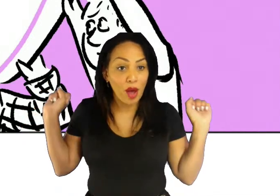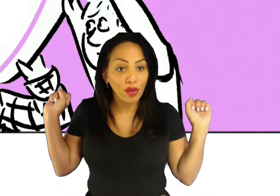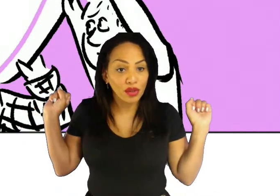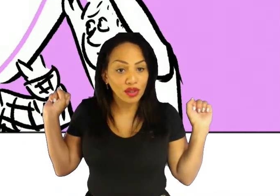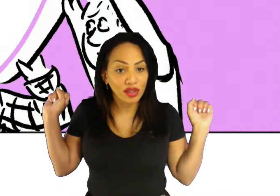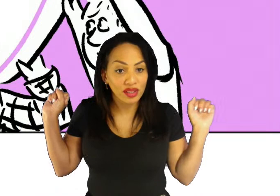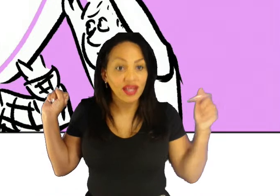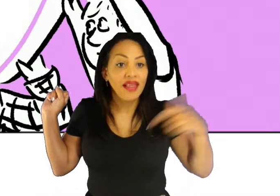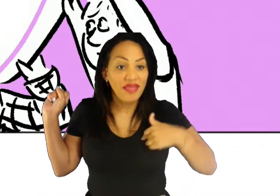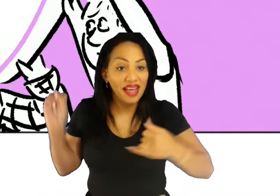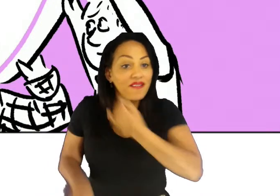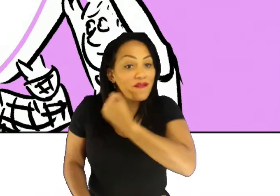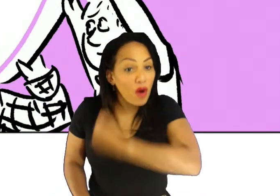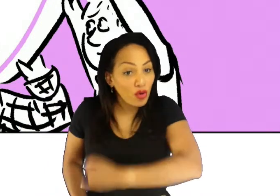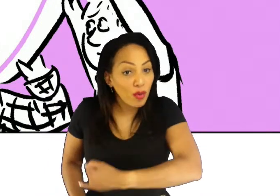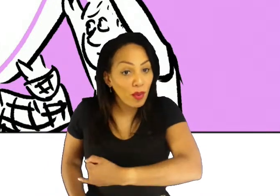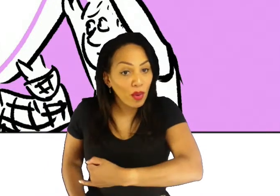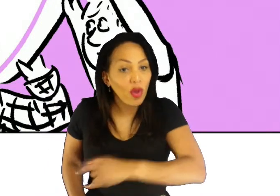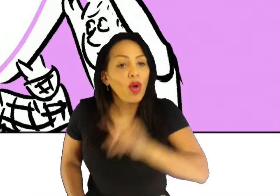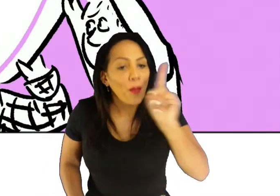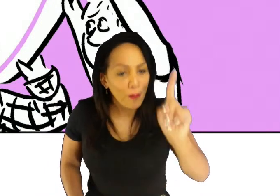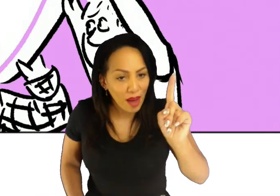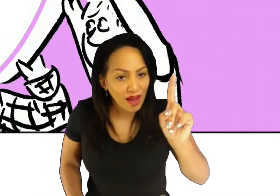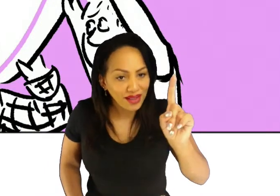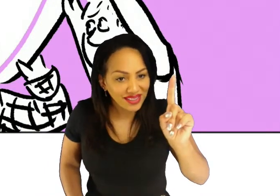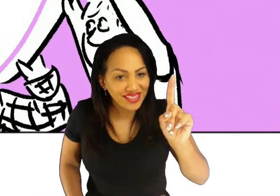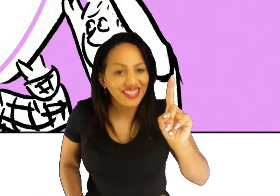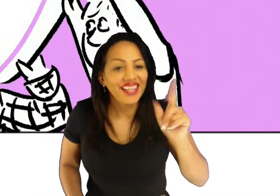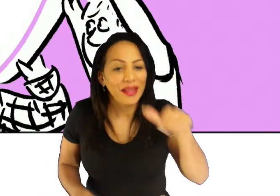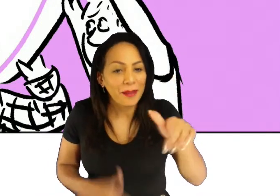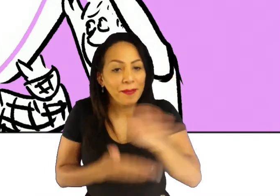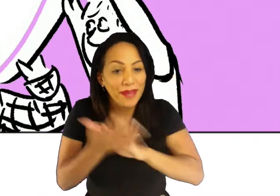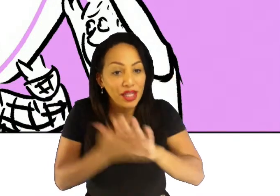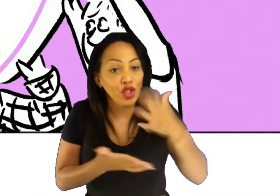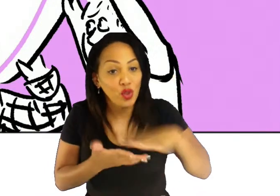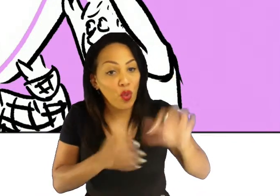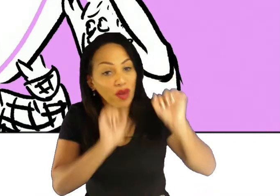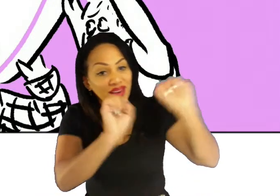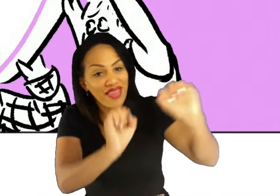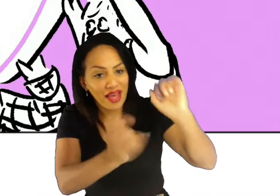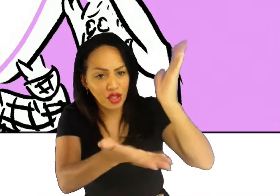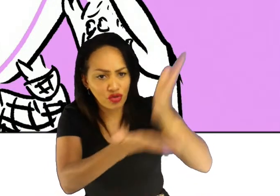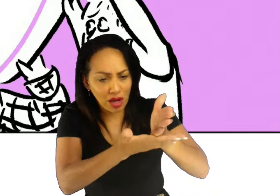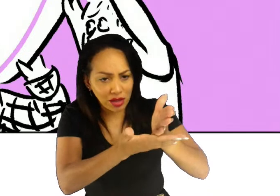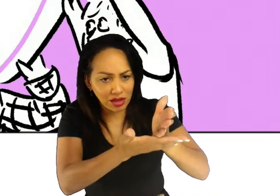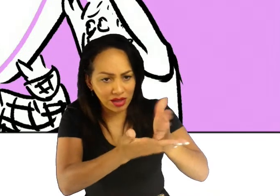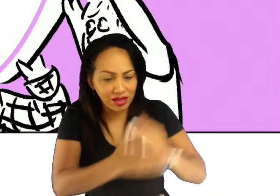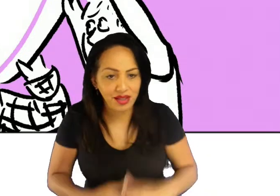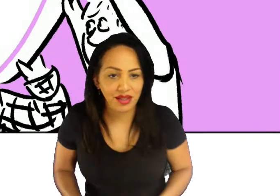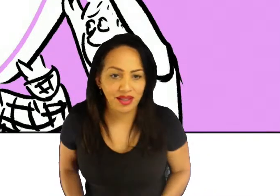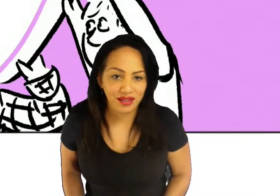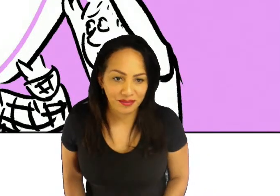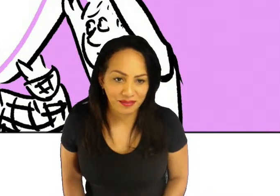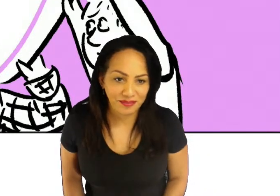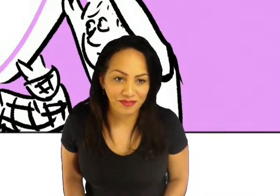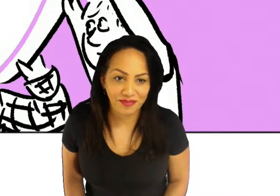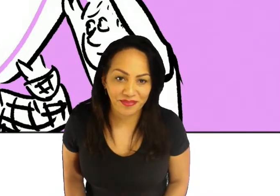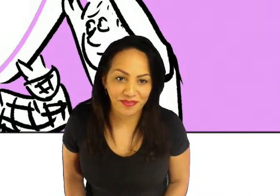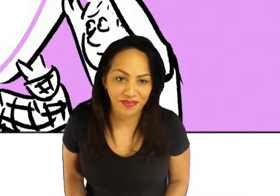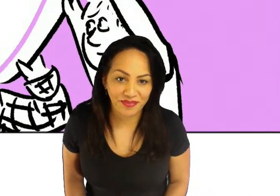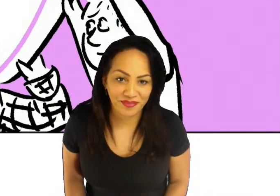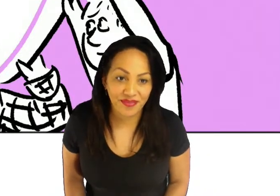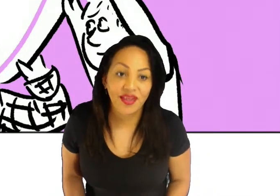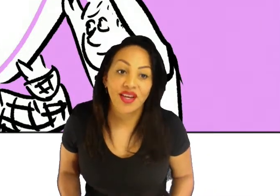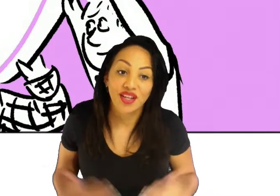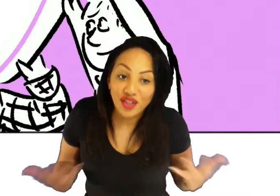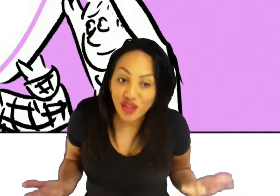see authority and vulnerability as separate things? And one thing that I feel like I don't